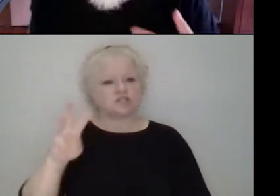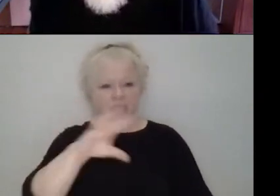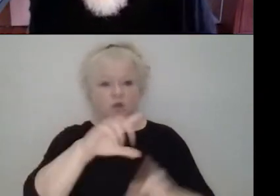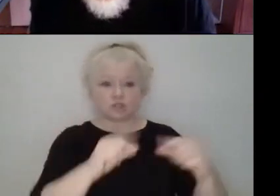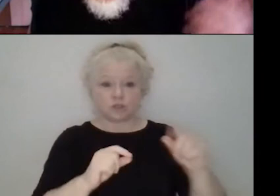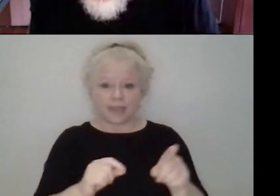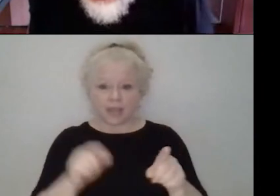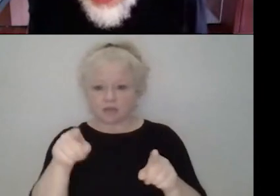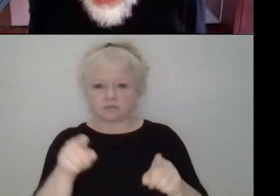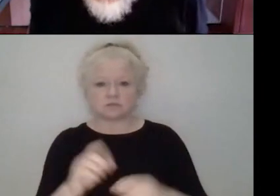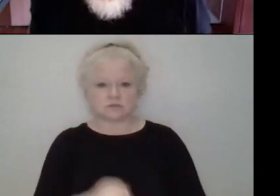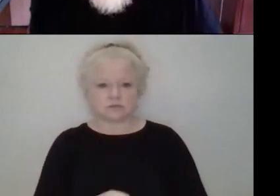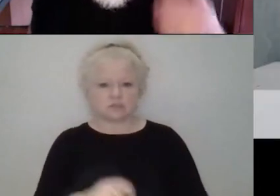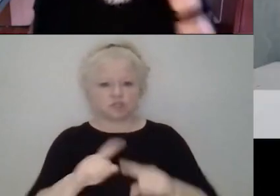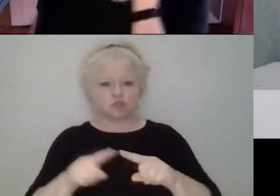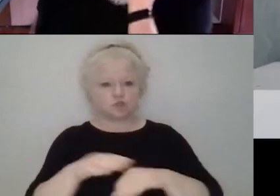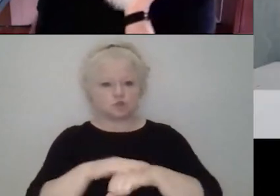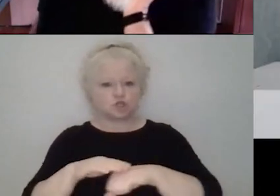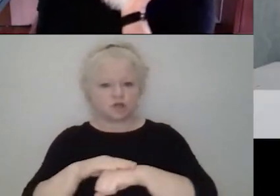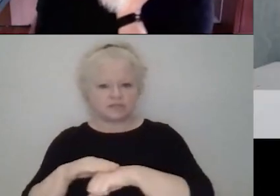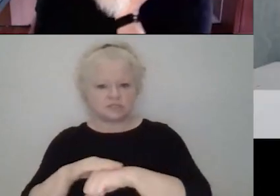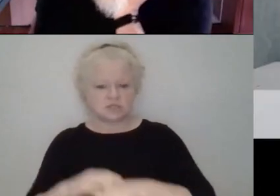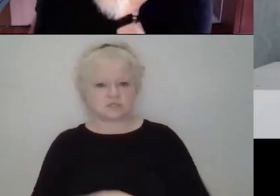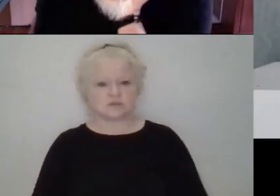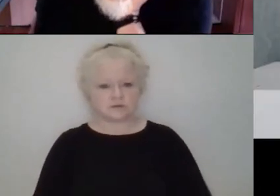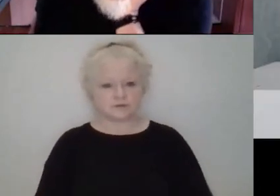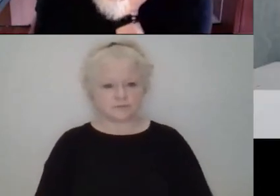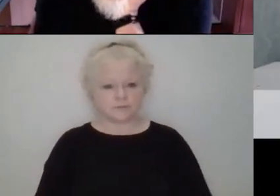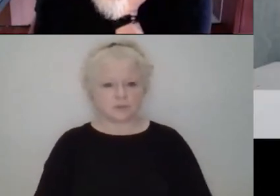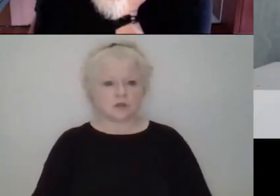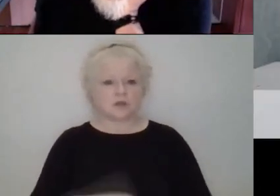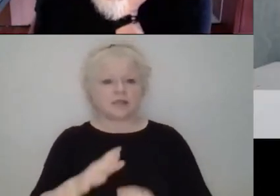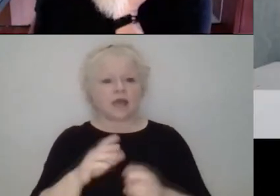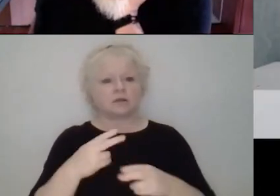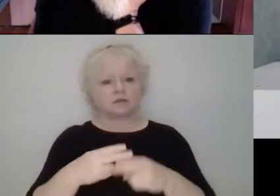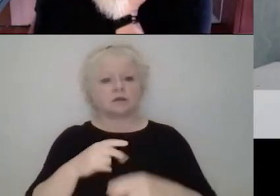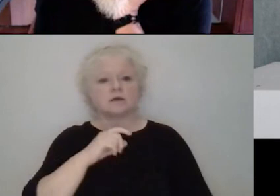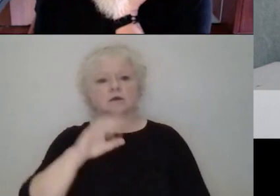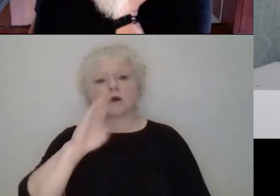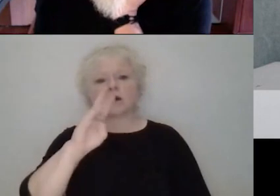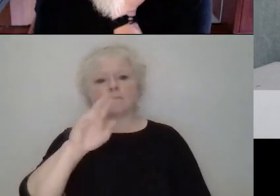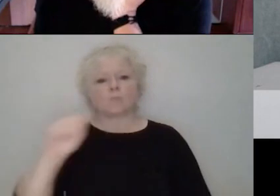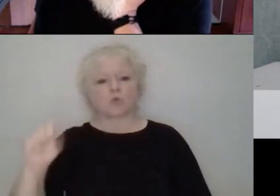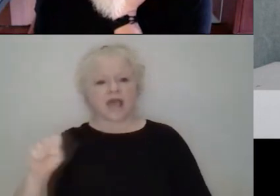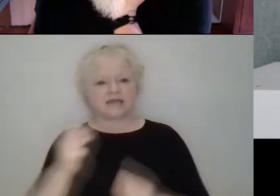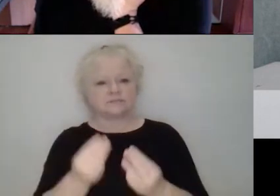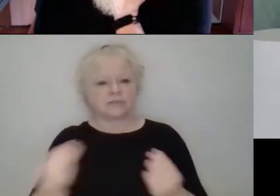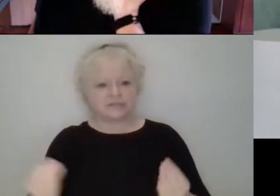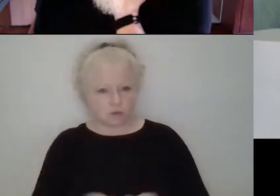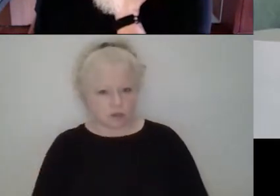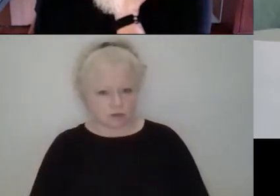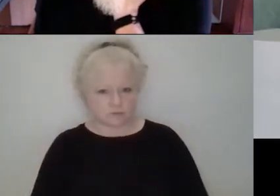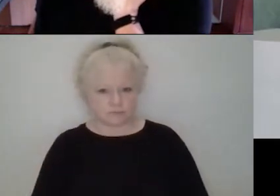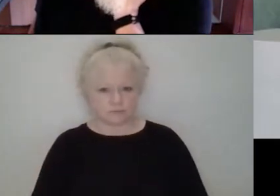light travels to surfaces, no? And this is a lamp that is made out of brass, and aims to allow the